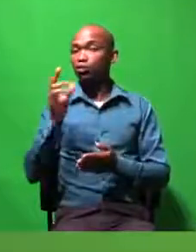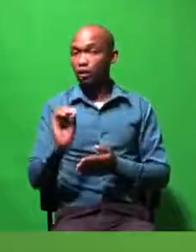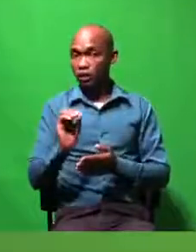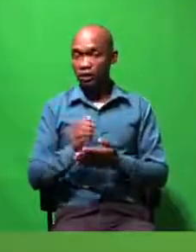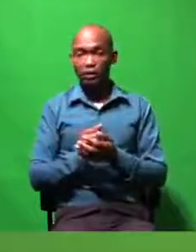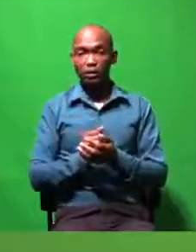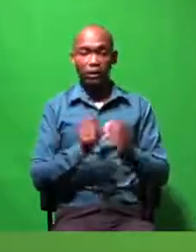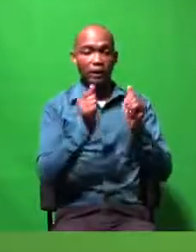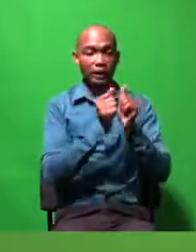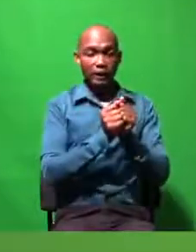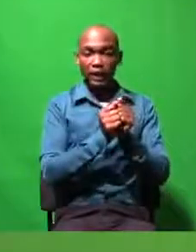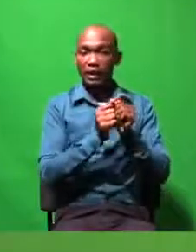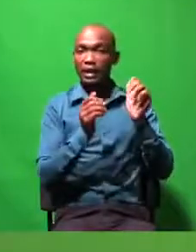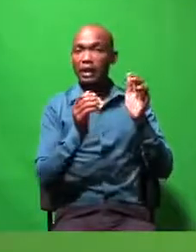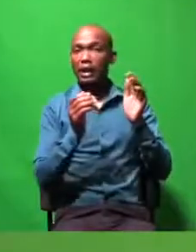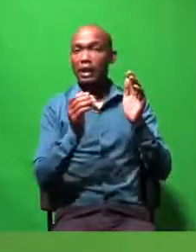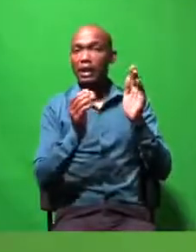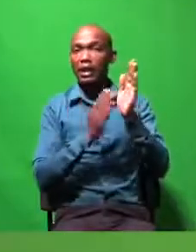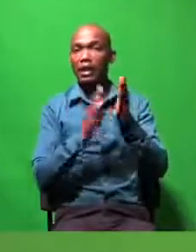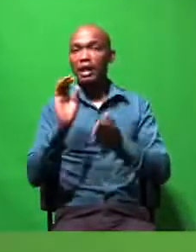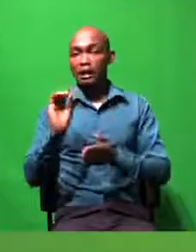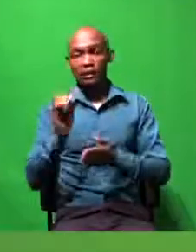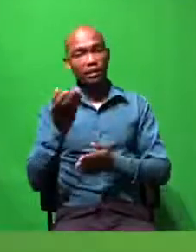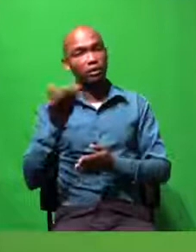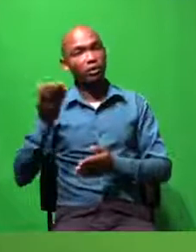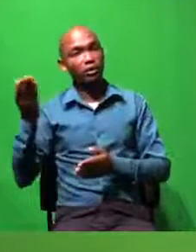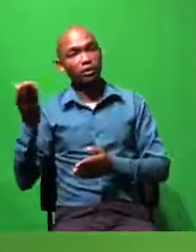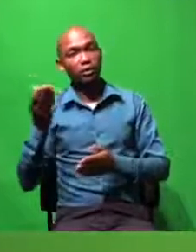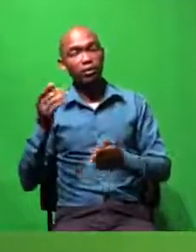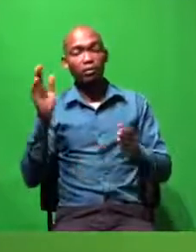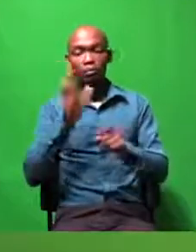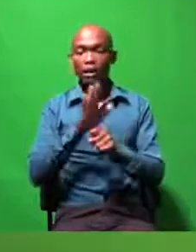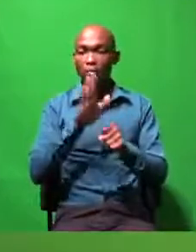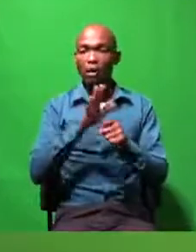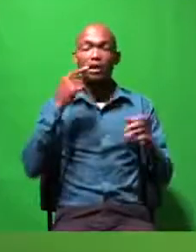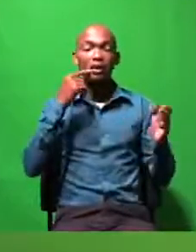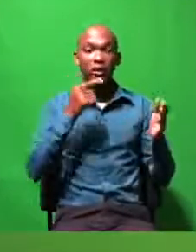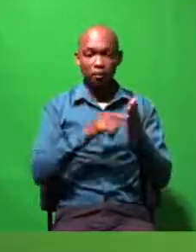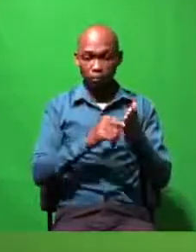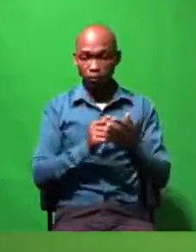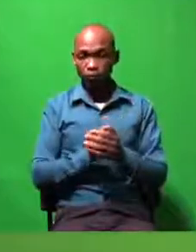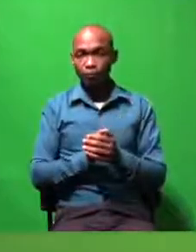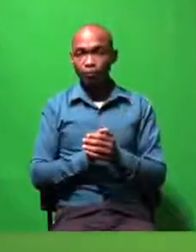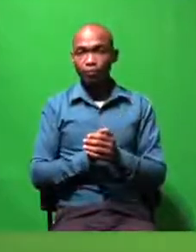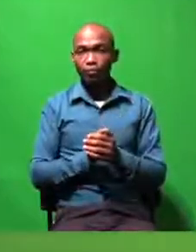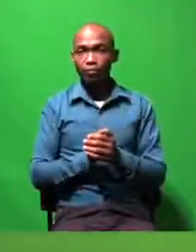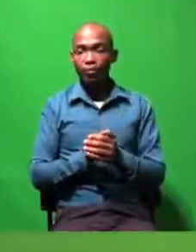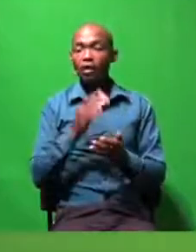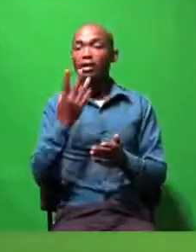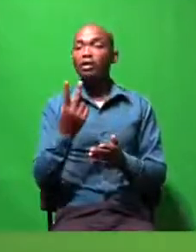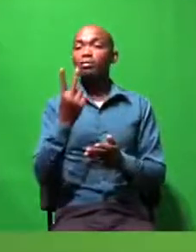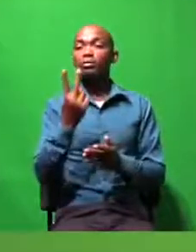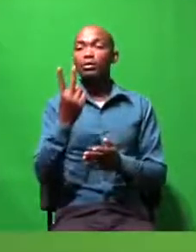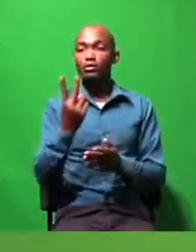20, 10 and 80, and so on. There are so many examples. Number two, angles